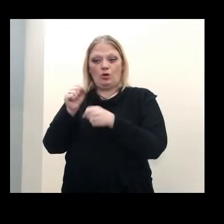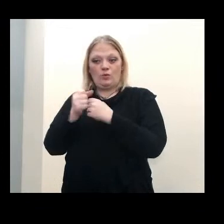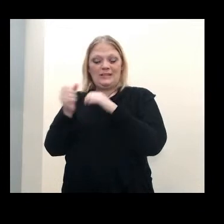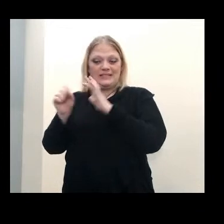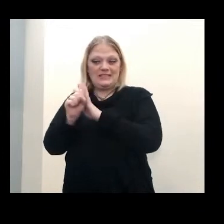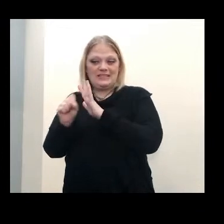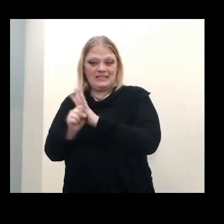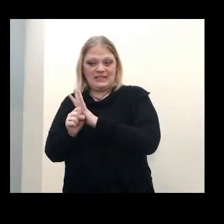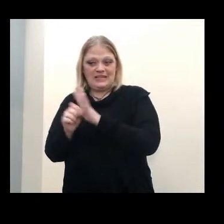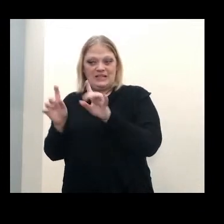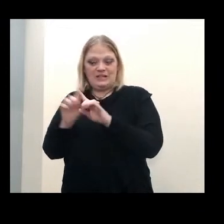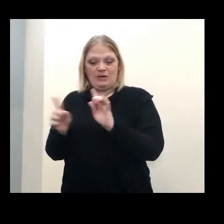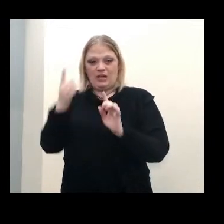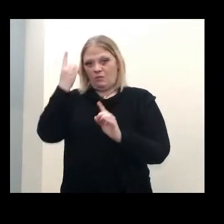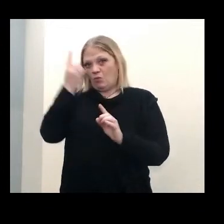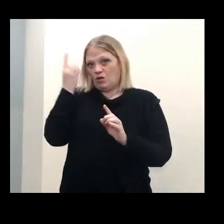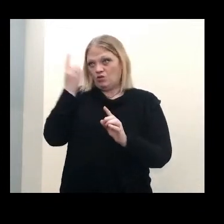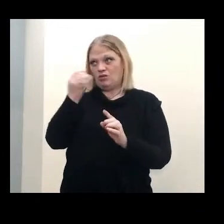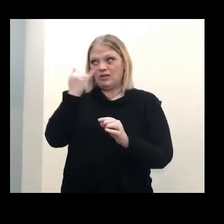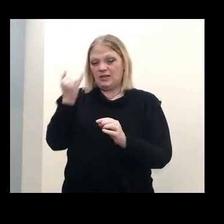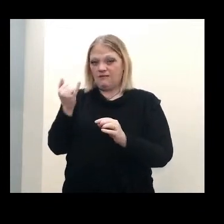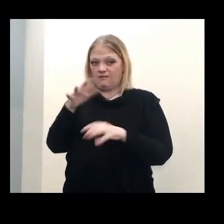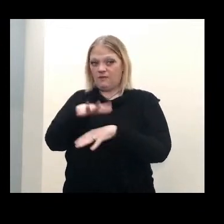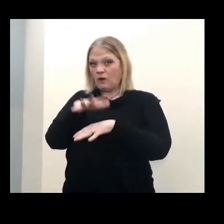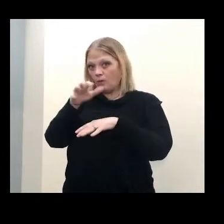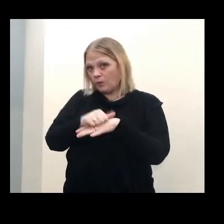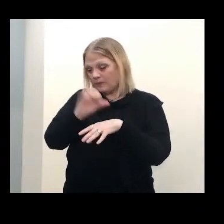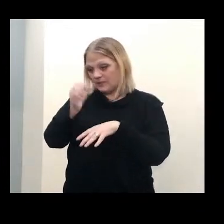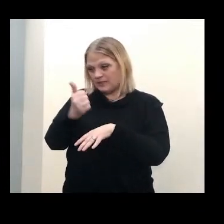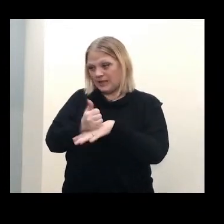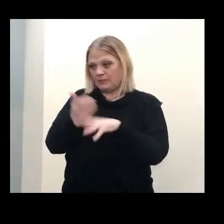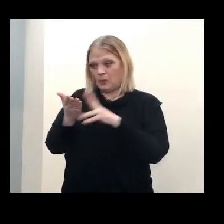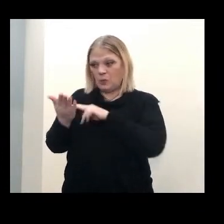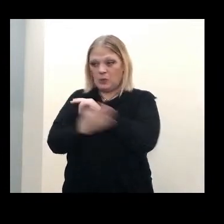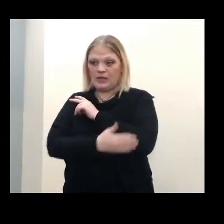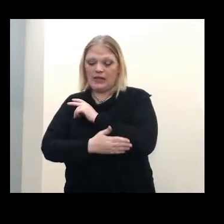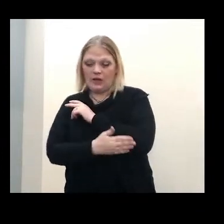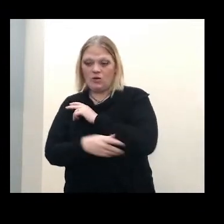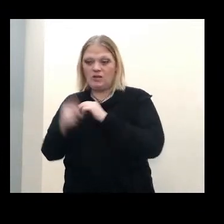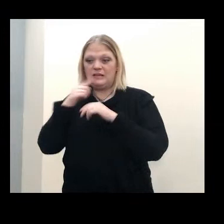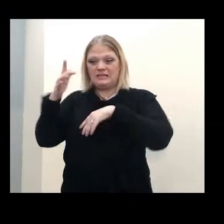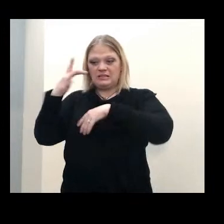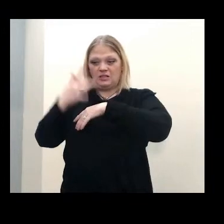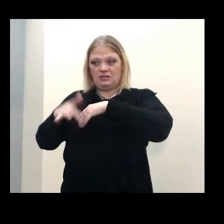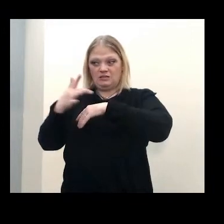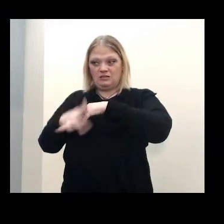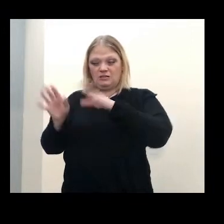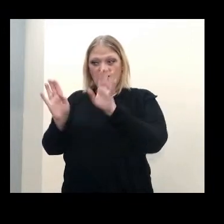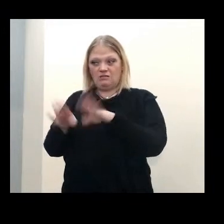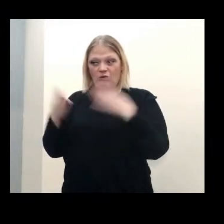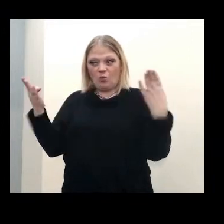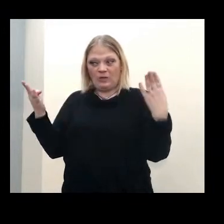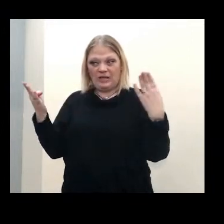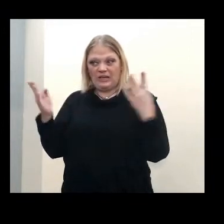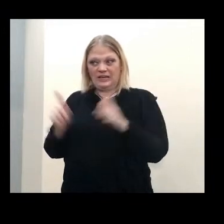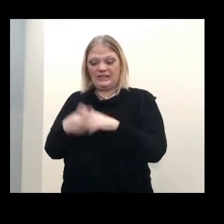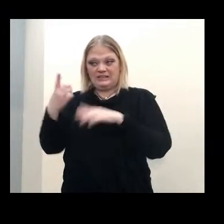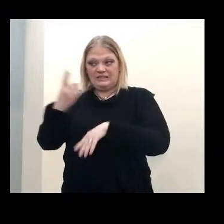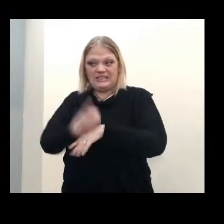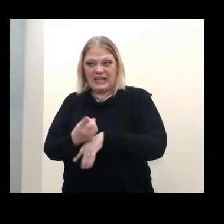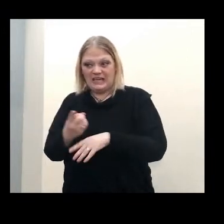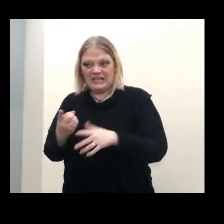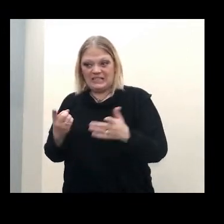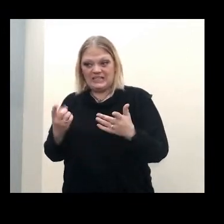state, but I'm just wondering if these are appointments that would be set up through the county, and is the opening date for whenever you open that, if it comes